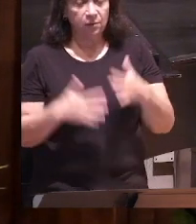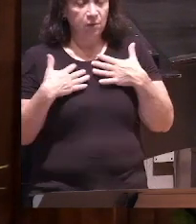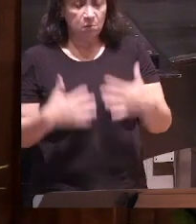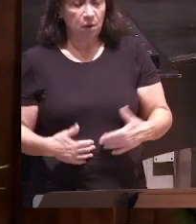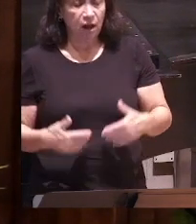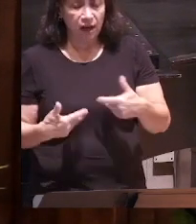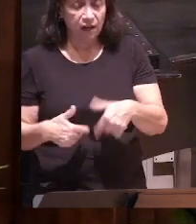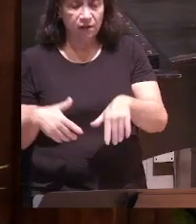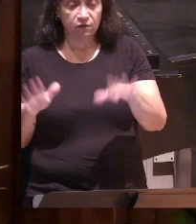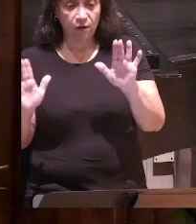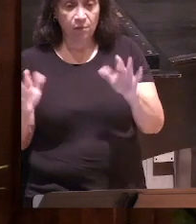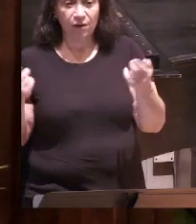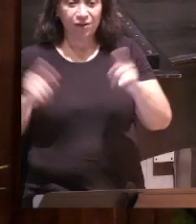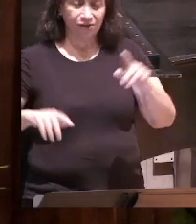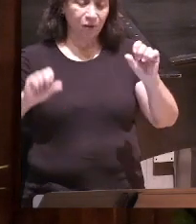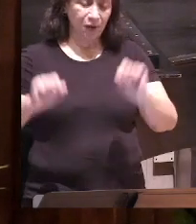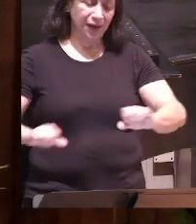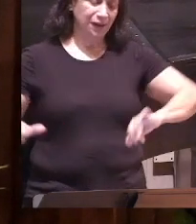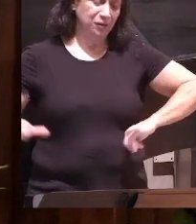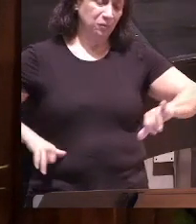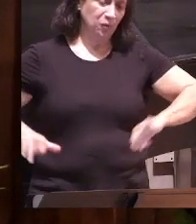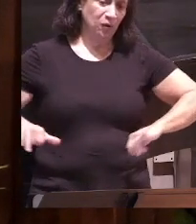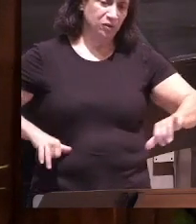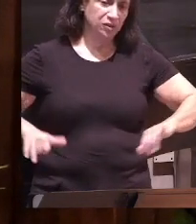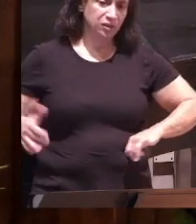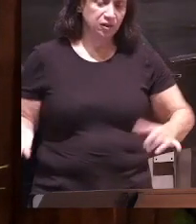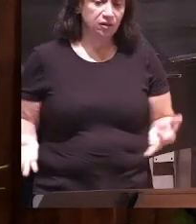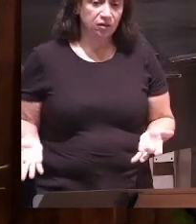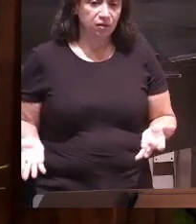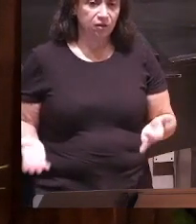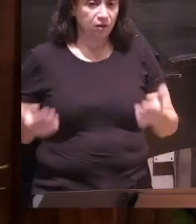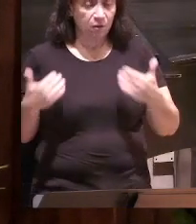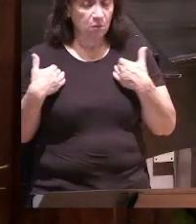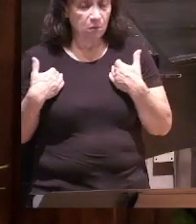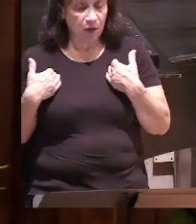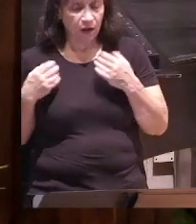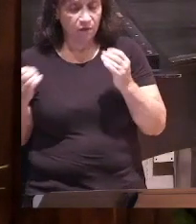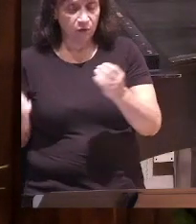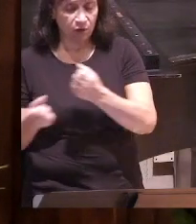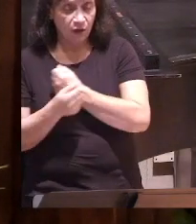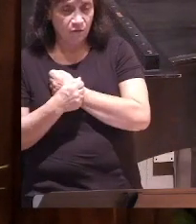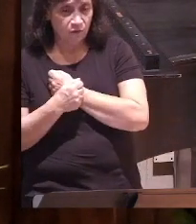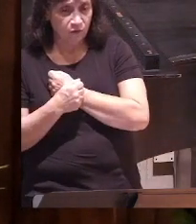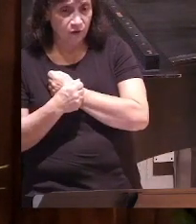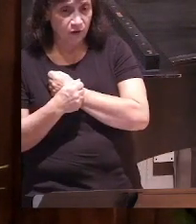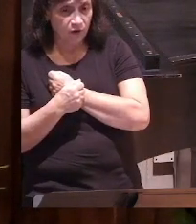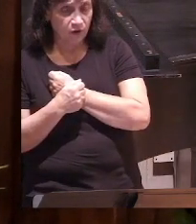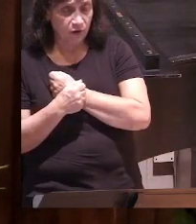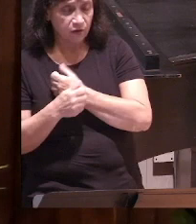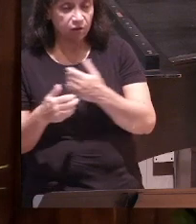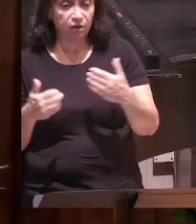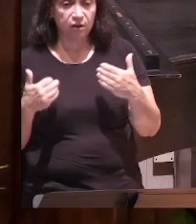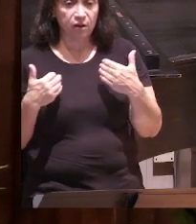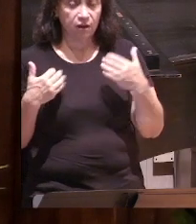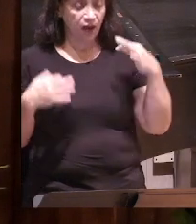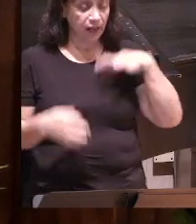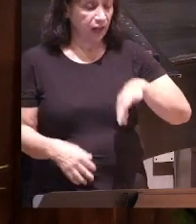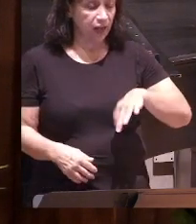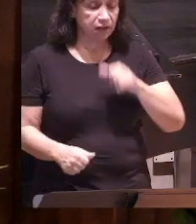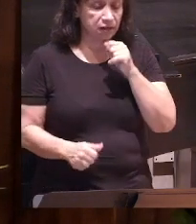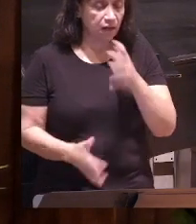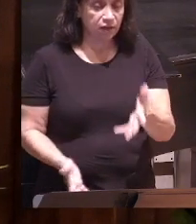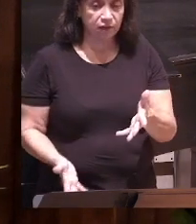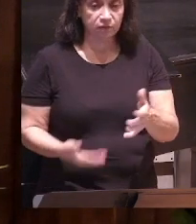I may boast, but do not have love, I gain